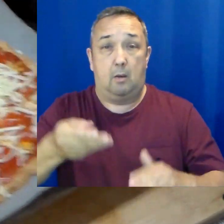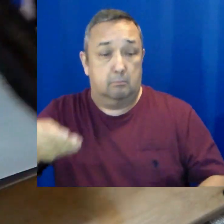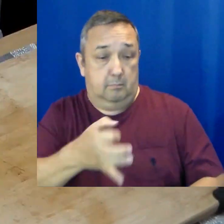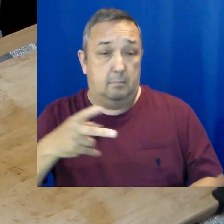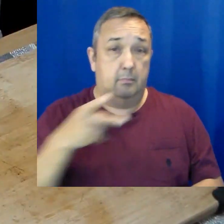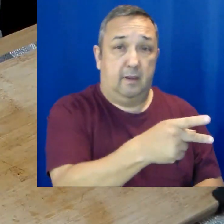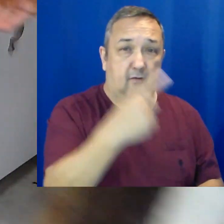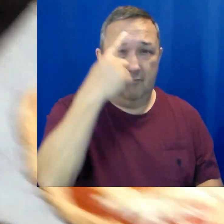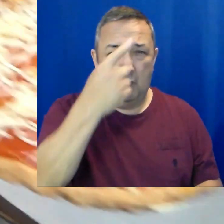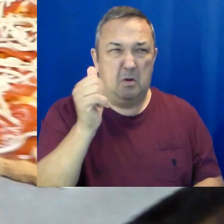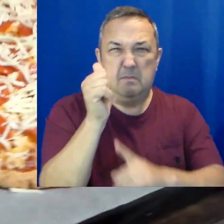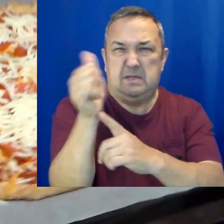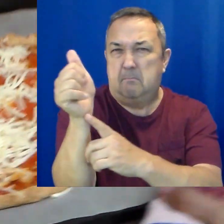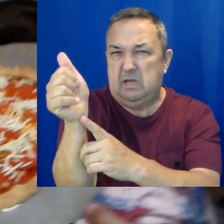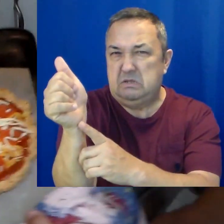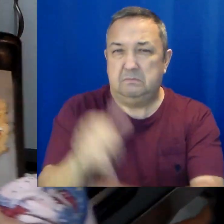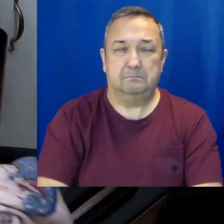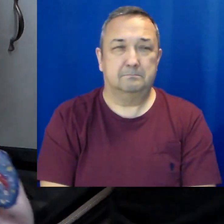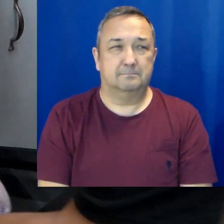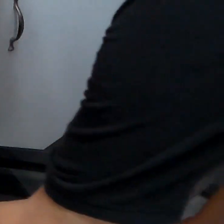oven for just about 10 more minutes.